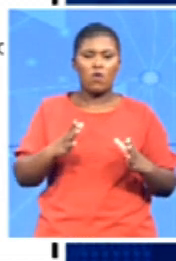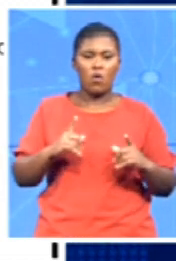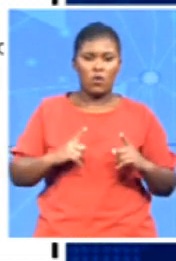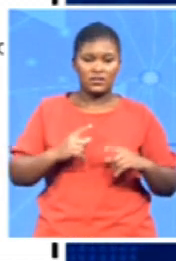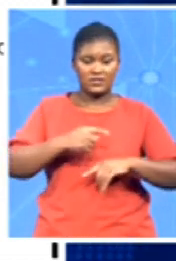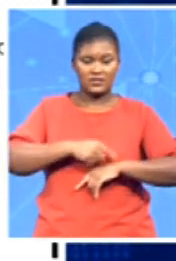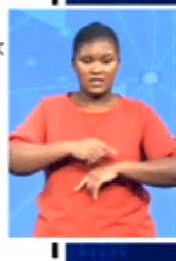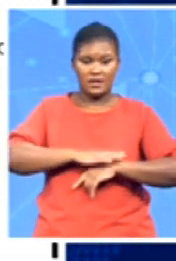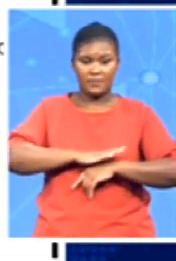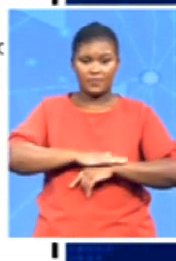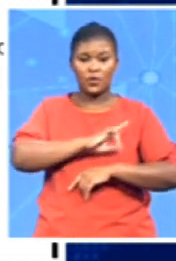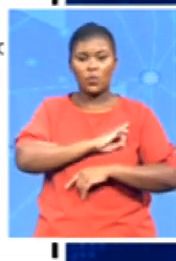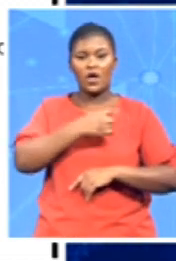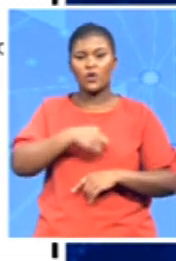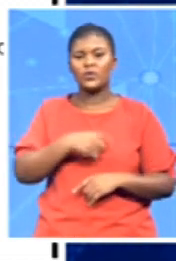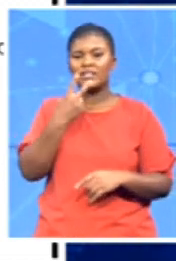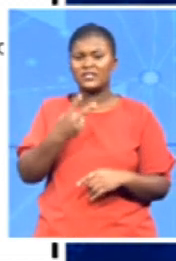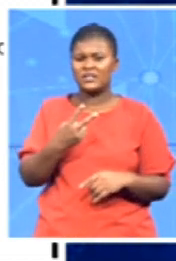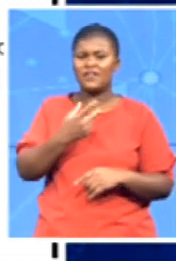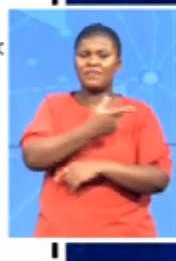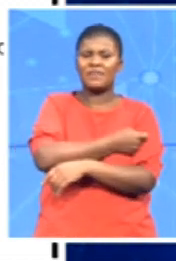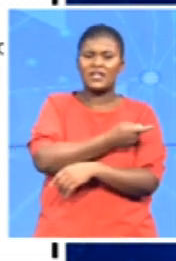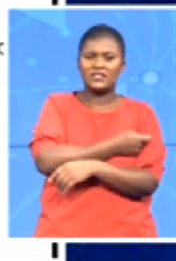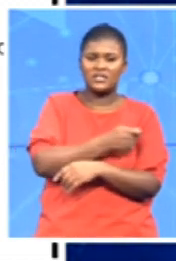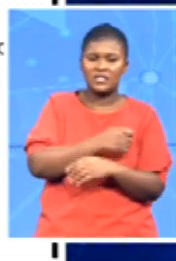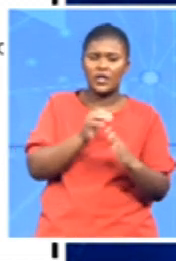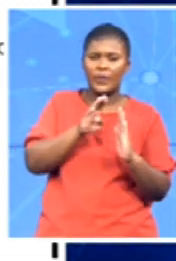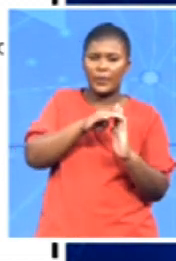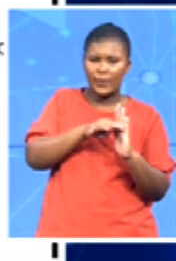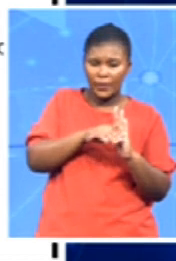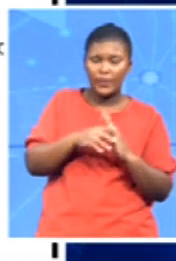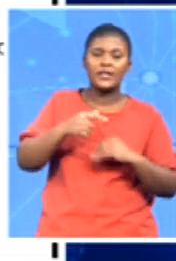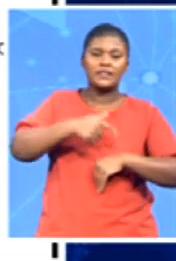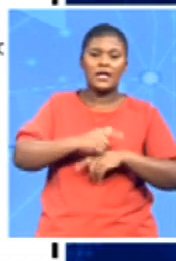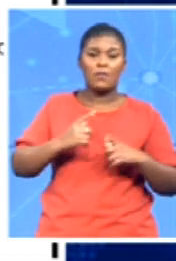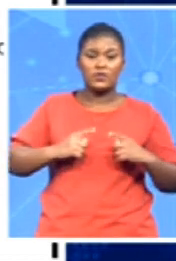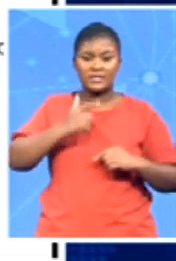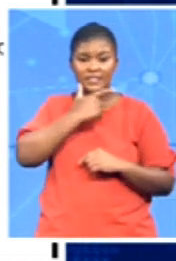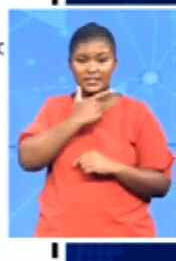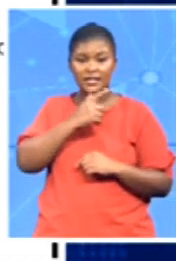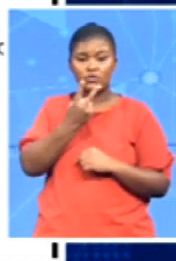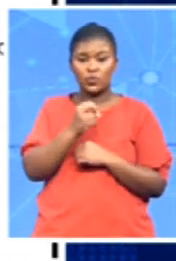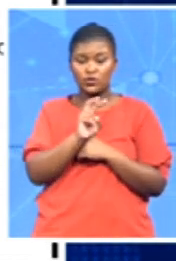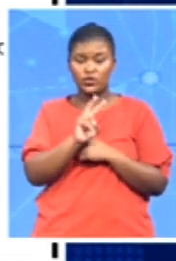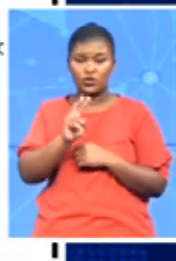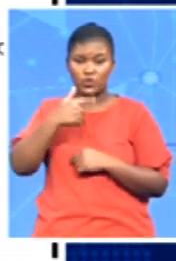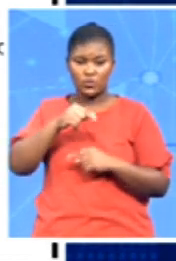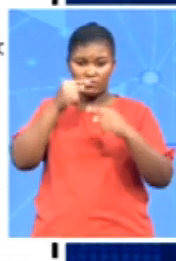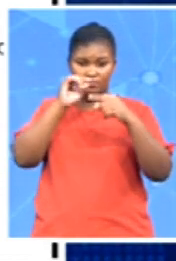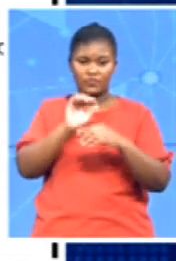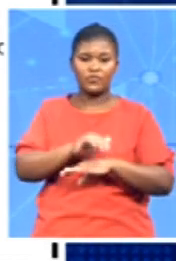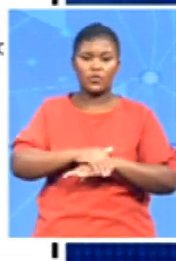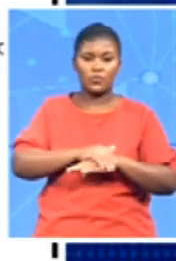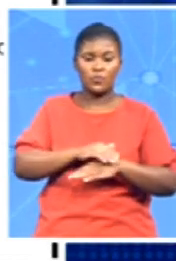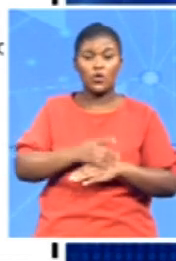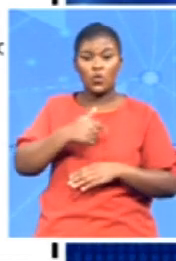slowdown seen in other countries. The targets will be reset for 2022, and it will be about primary vaccinations, so unvaccinated